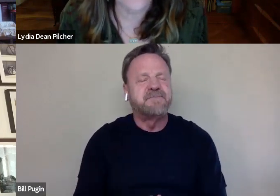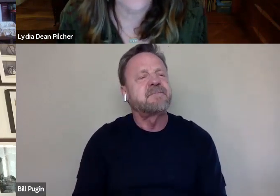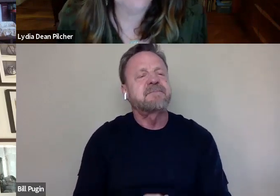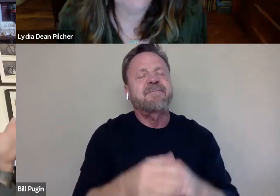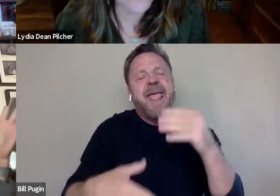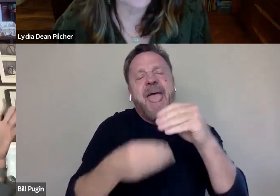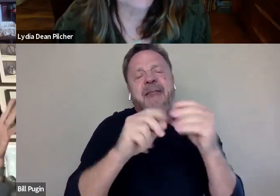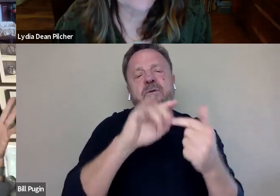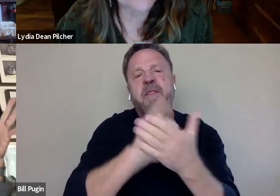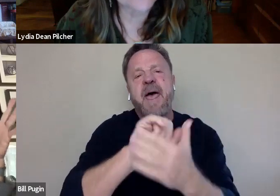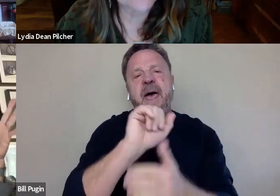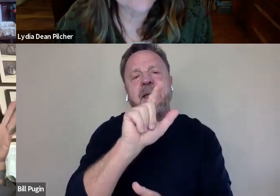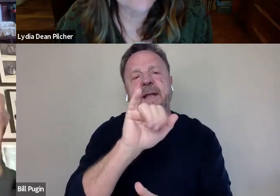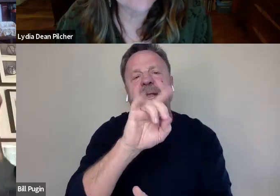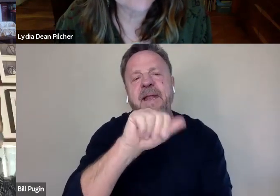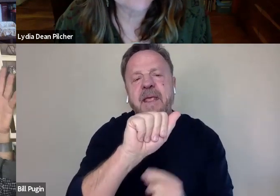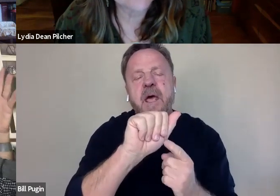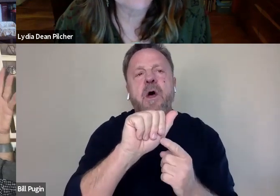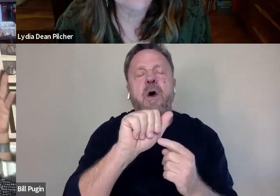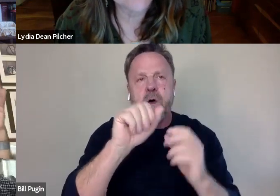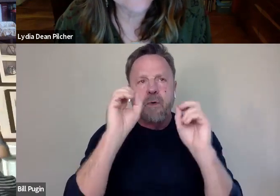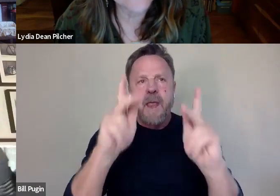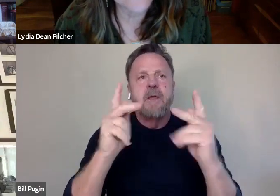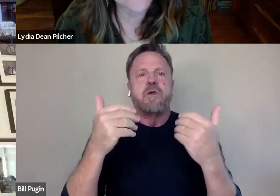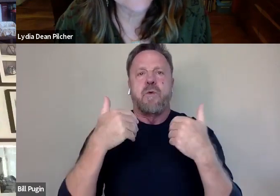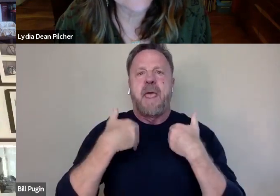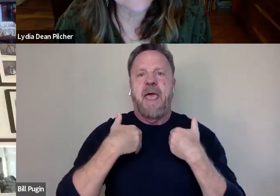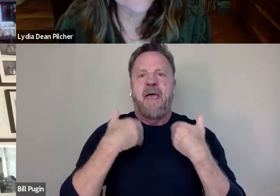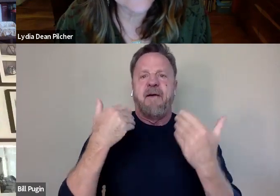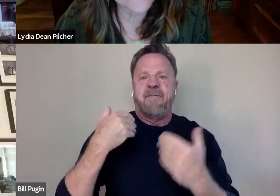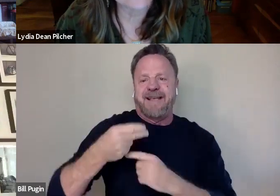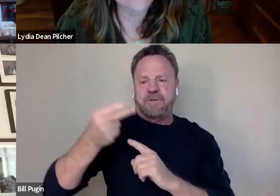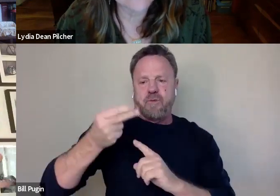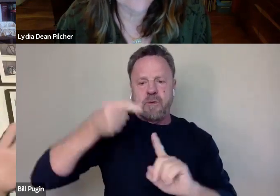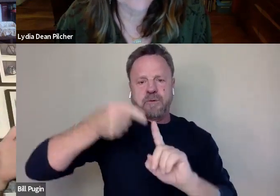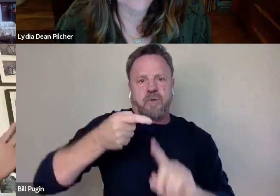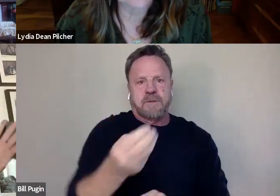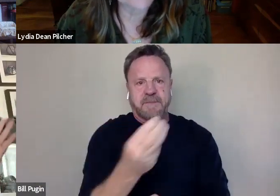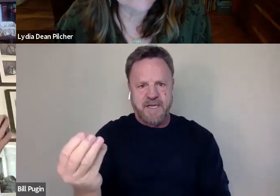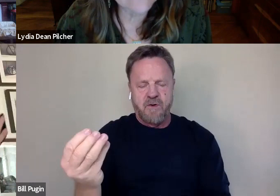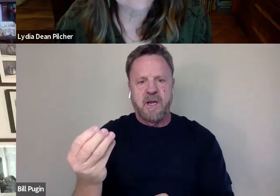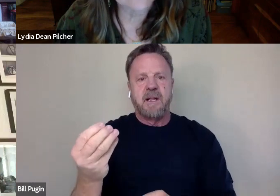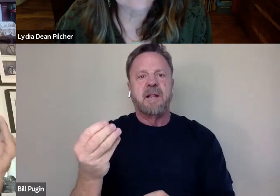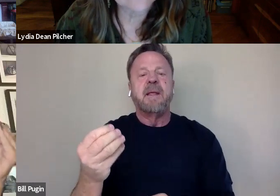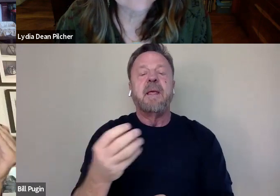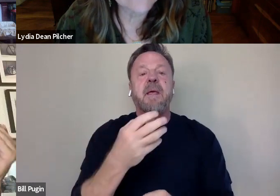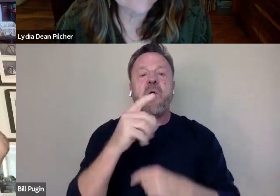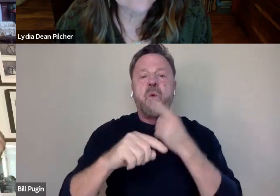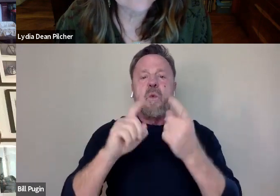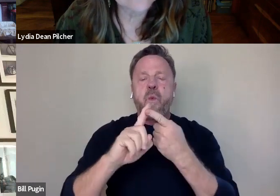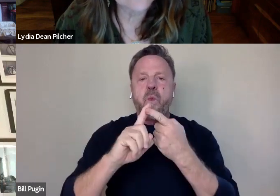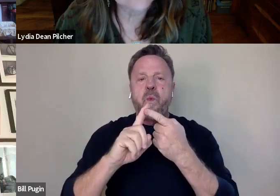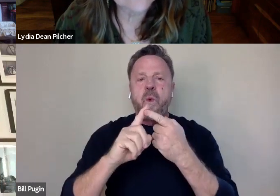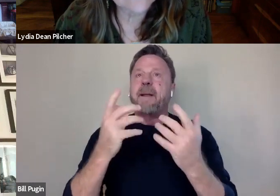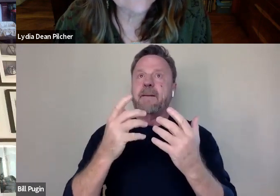so you have this historical source material. When you look at,